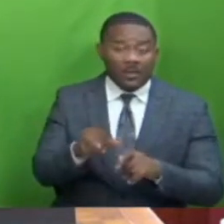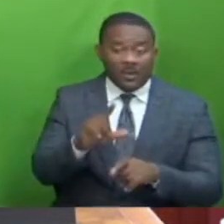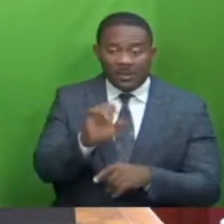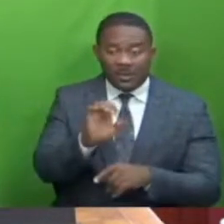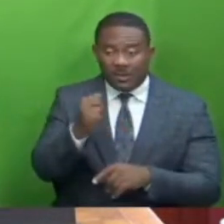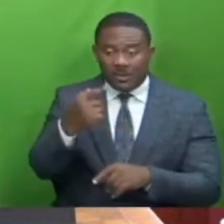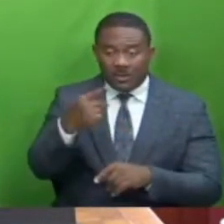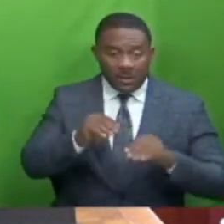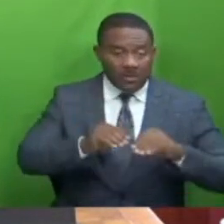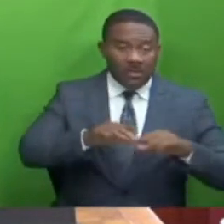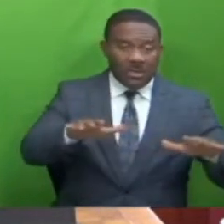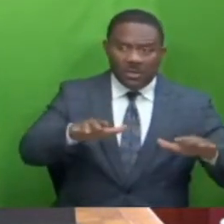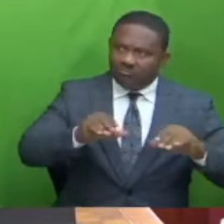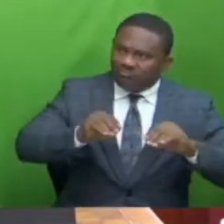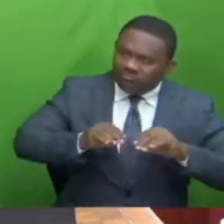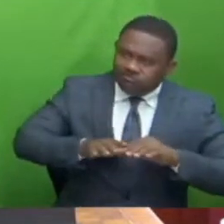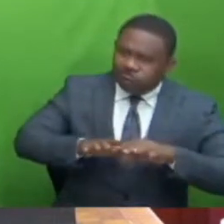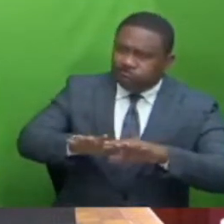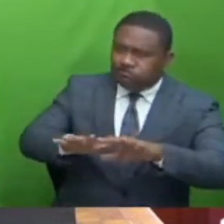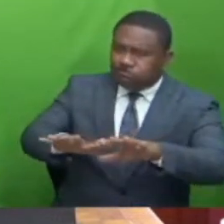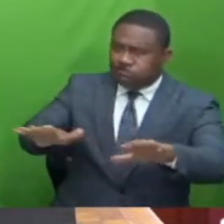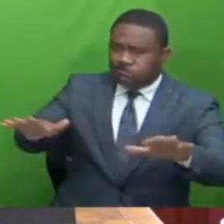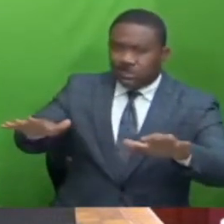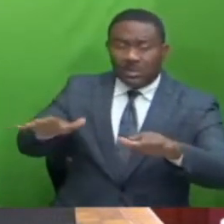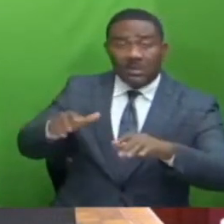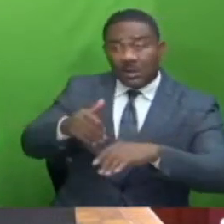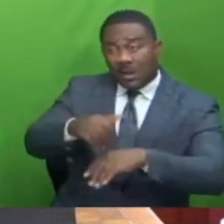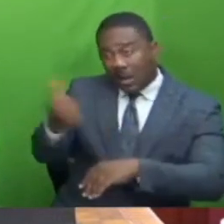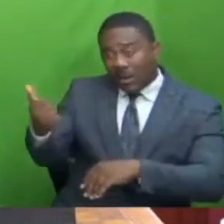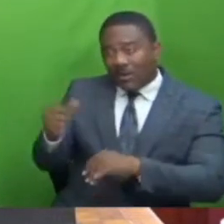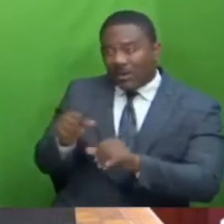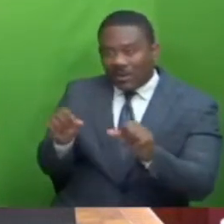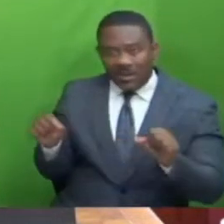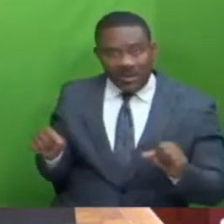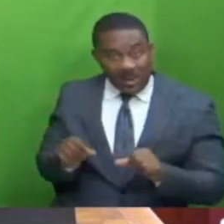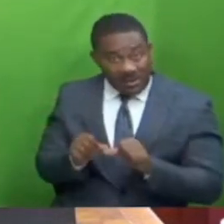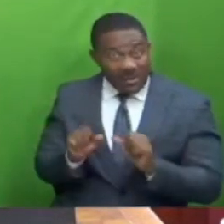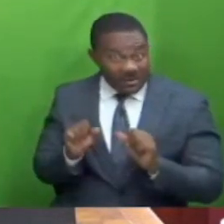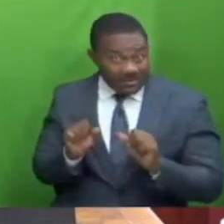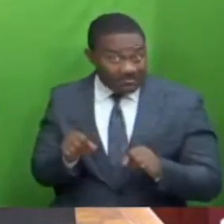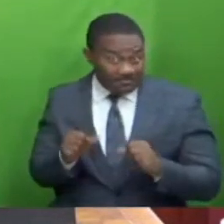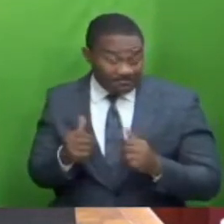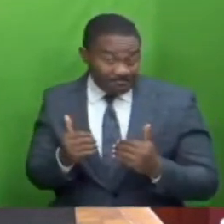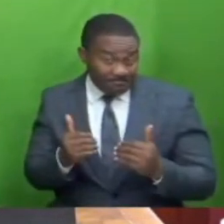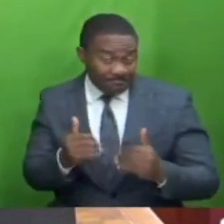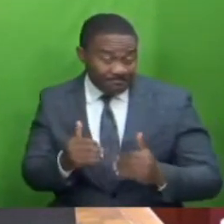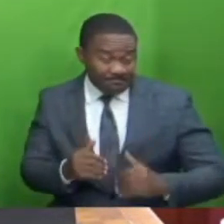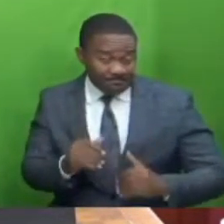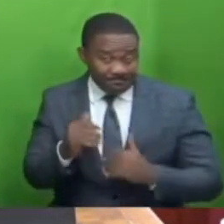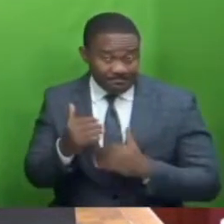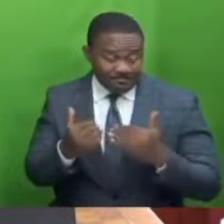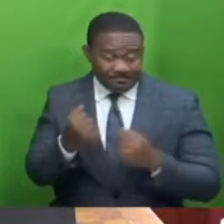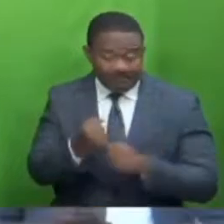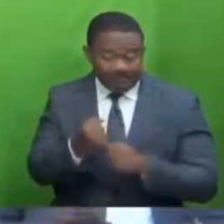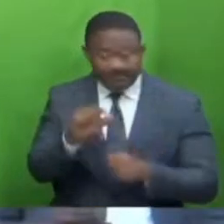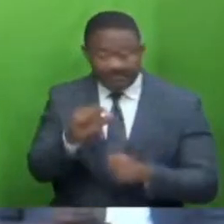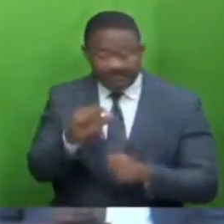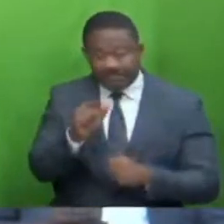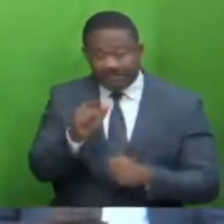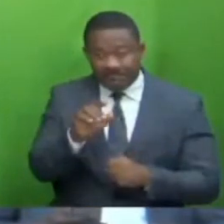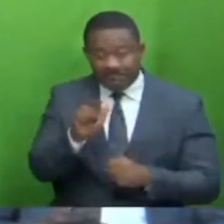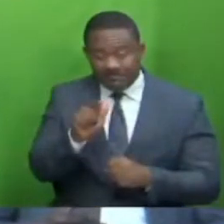will be expanded and its targeting improved to cover the extreme poor by 2024.